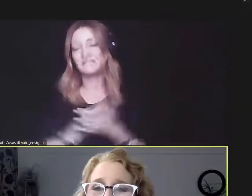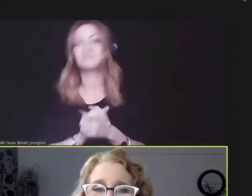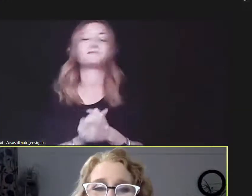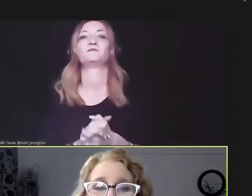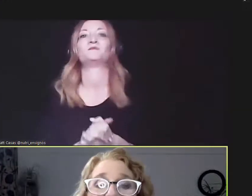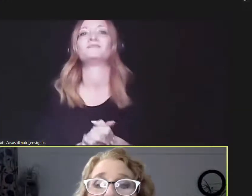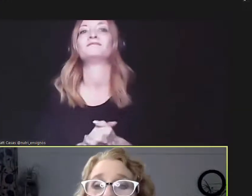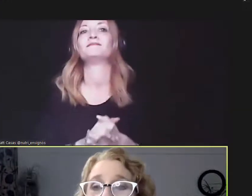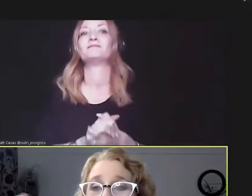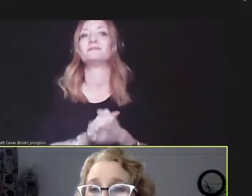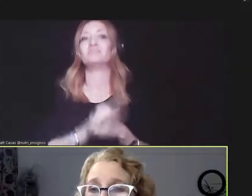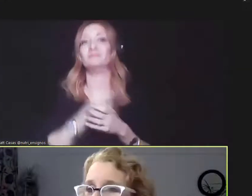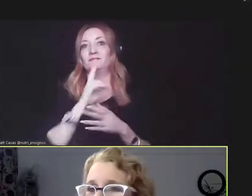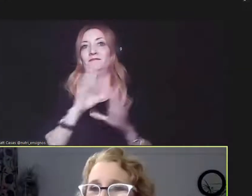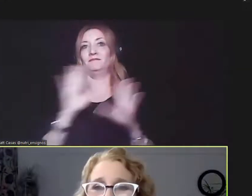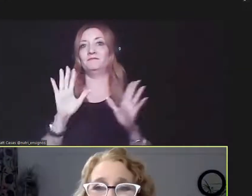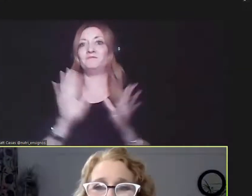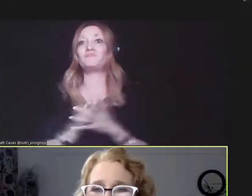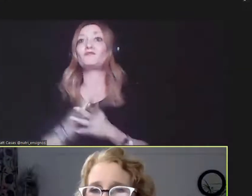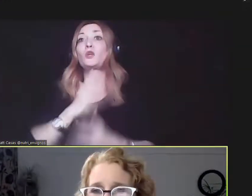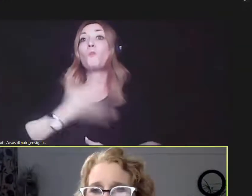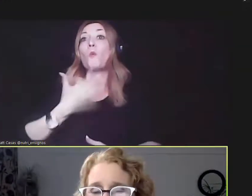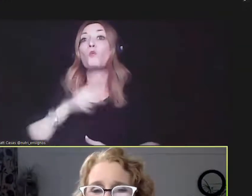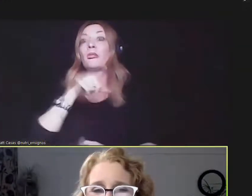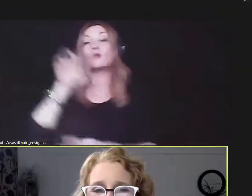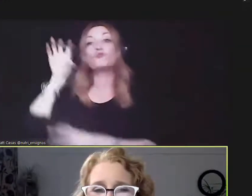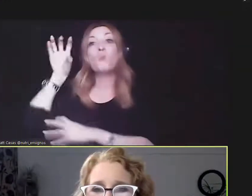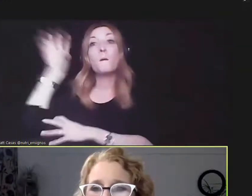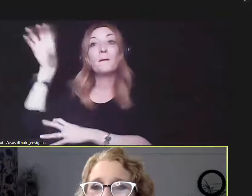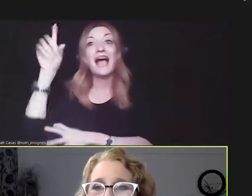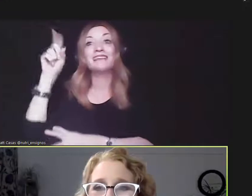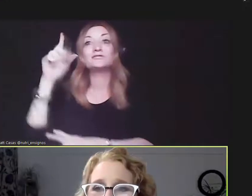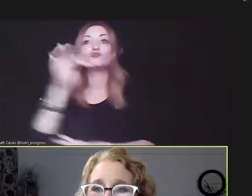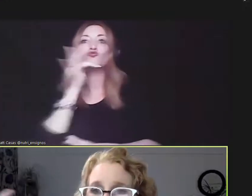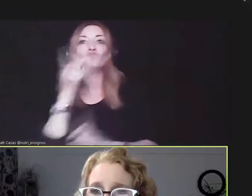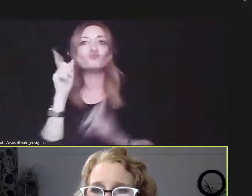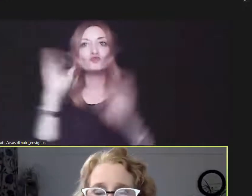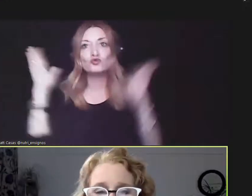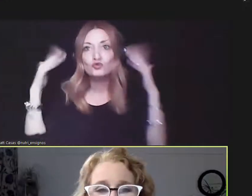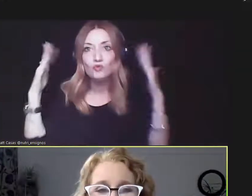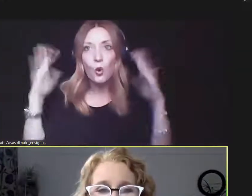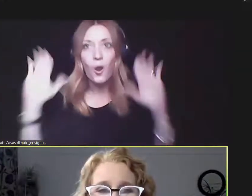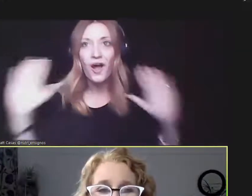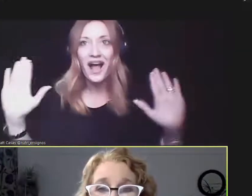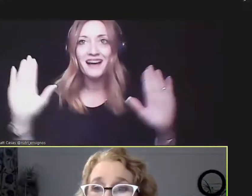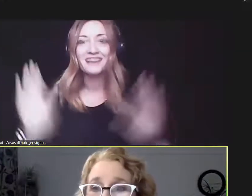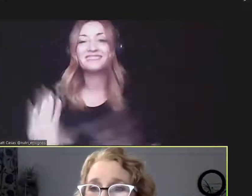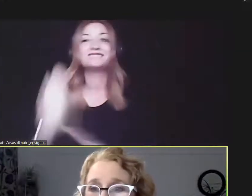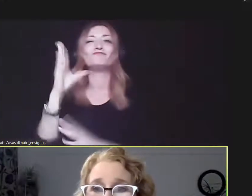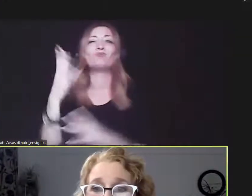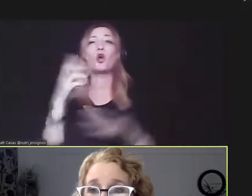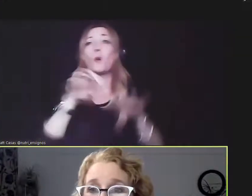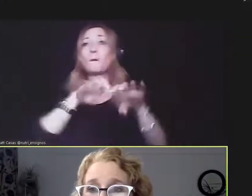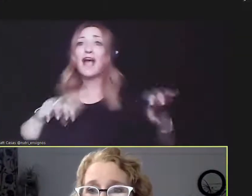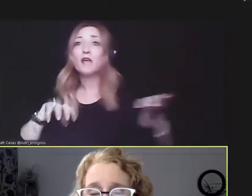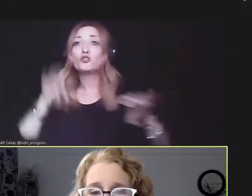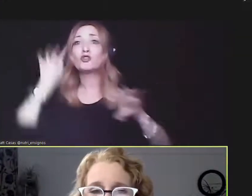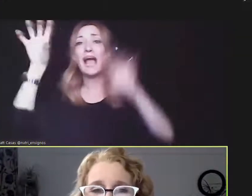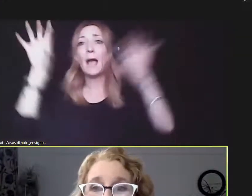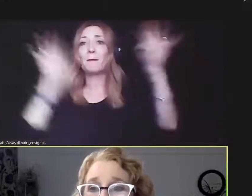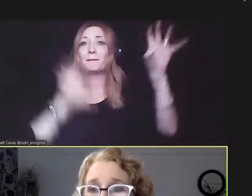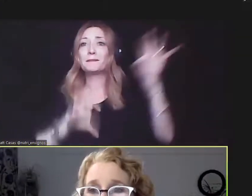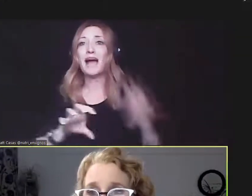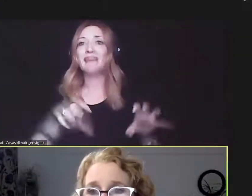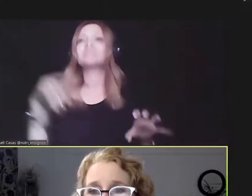but you run international companies and you run your business in other